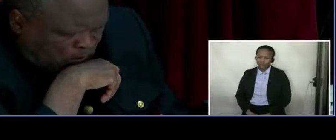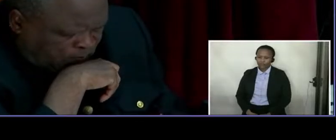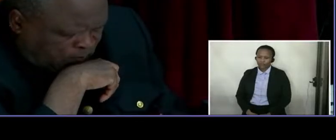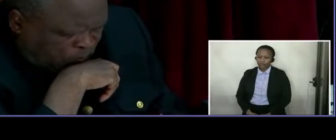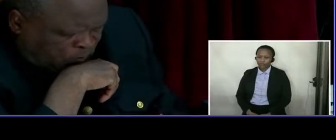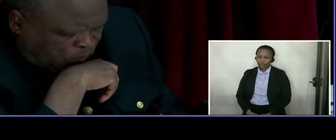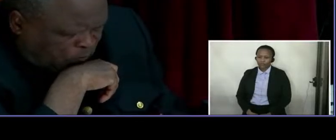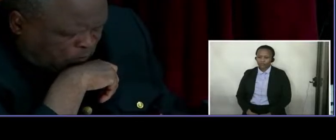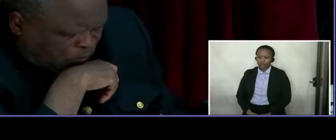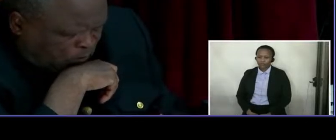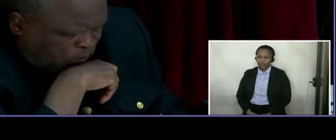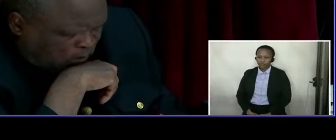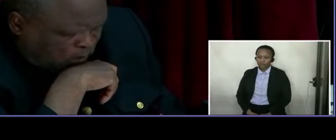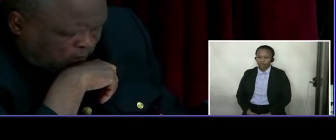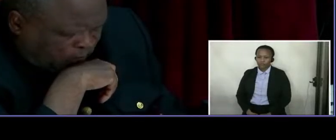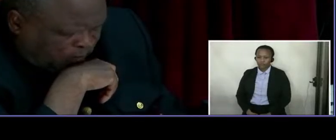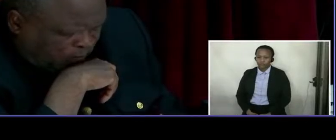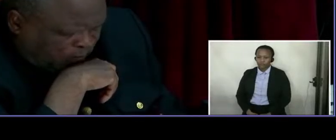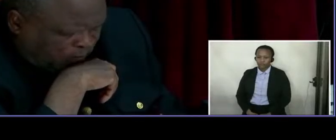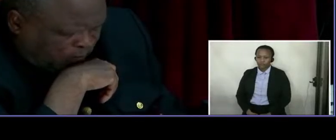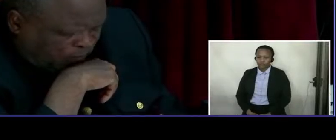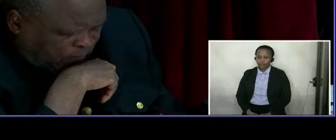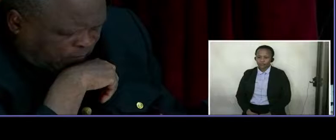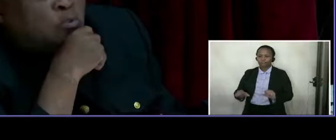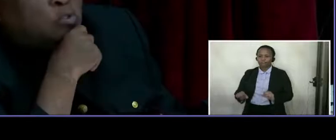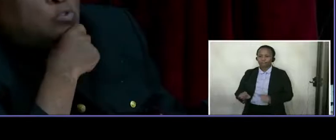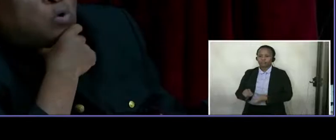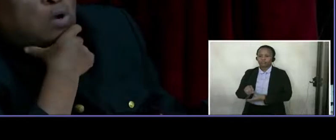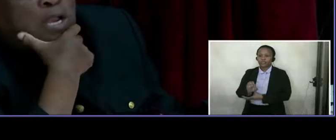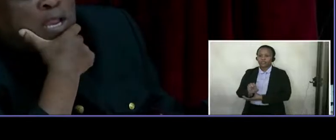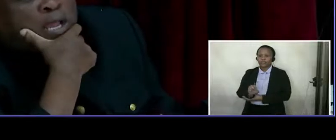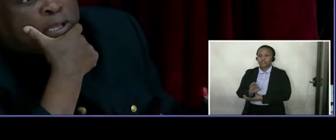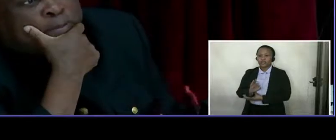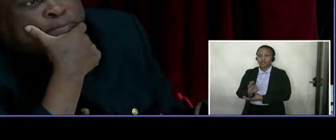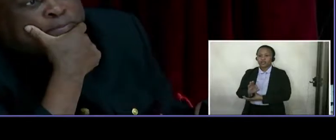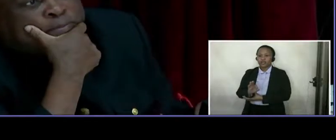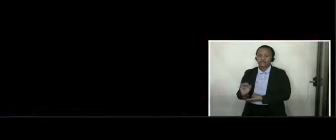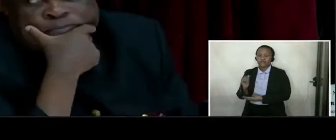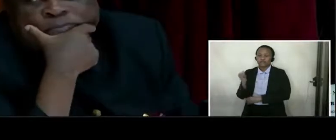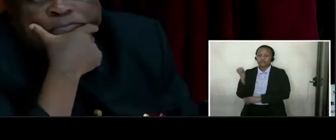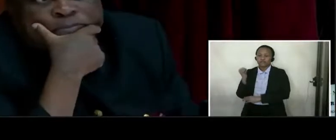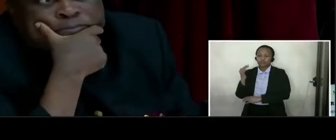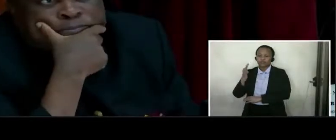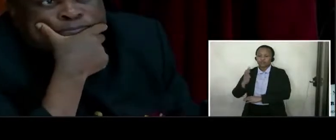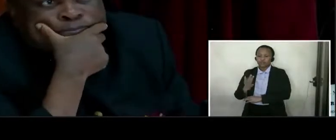We have to move to the EFF speaker, Honorable Twala.